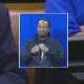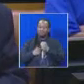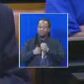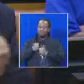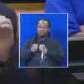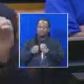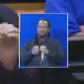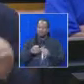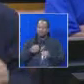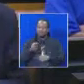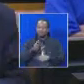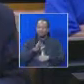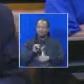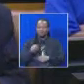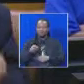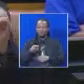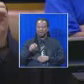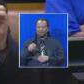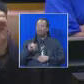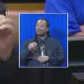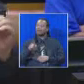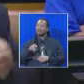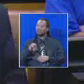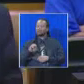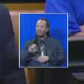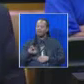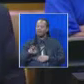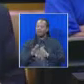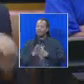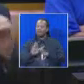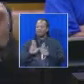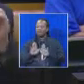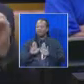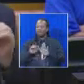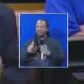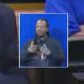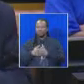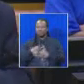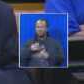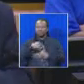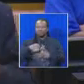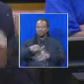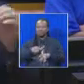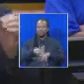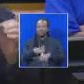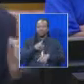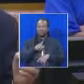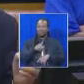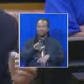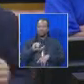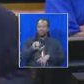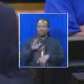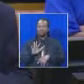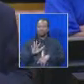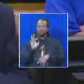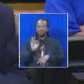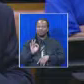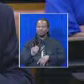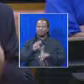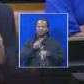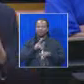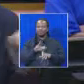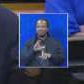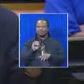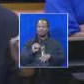increased by 92 percent, seed by 88 percent, tractors by 105 percent, diesel by 86 percent.